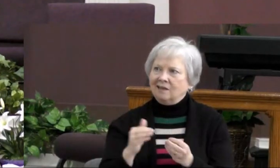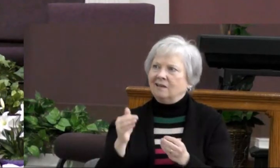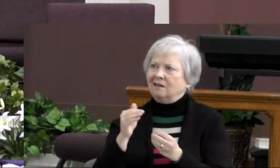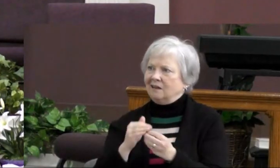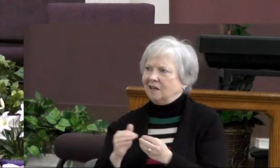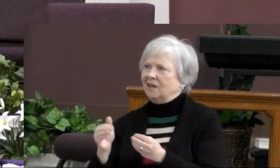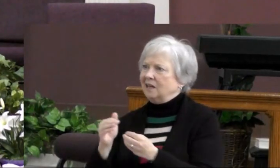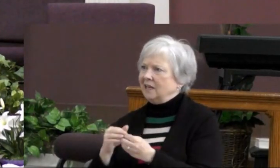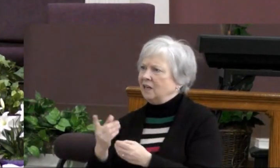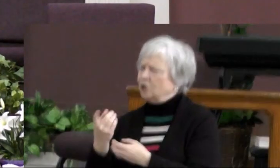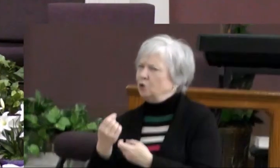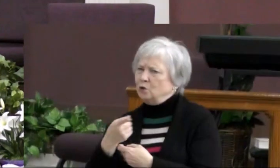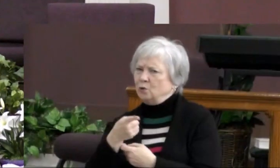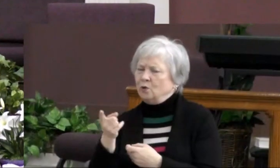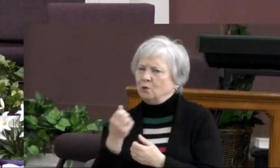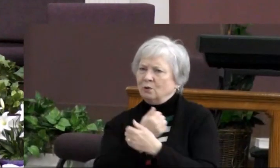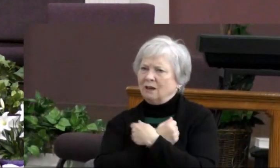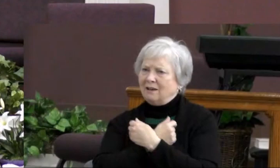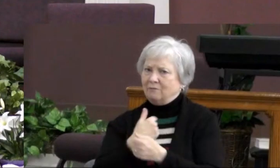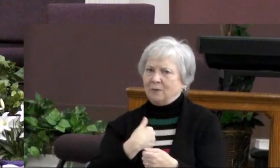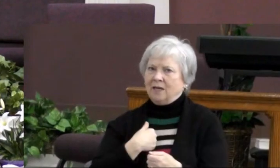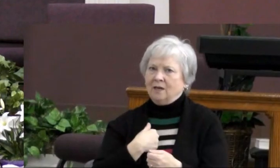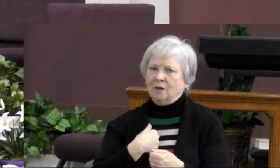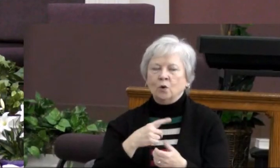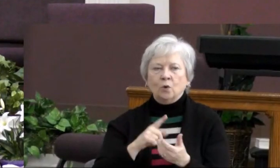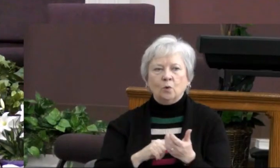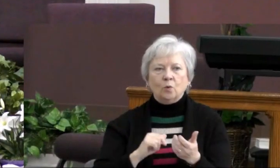me?" What would be your answer?